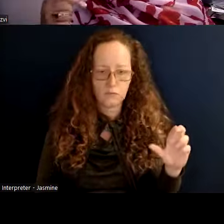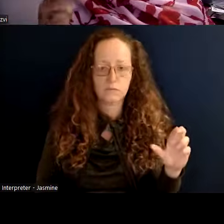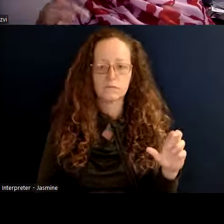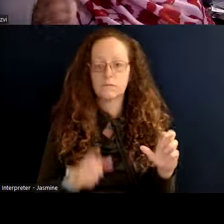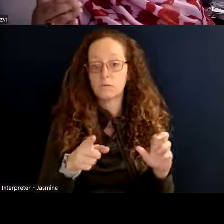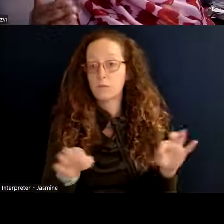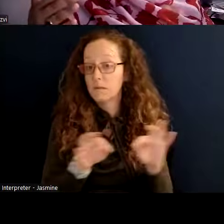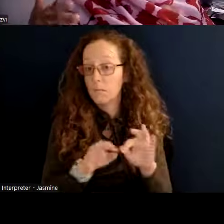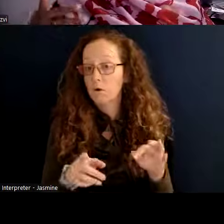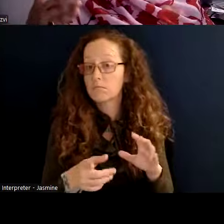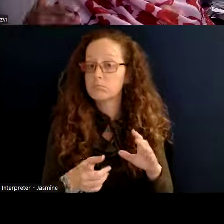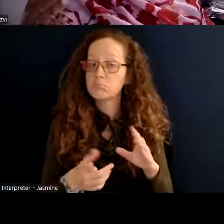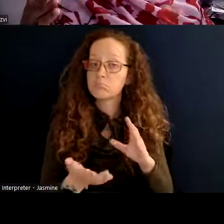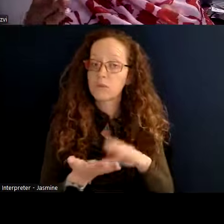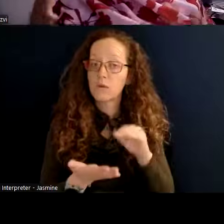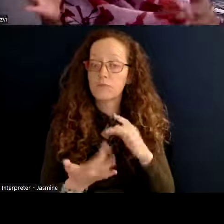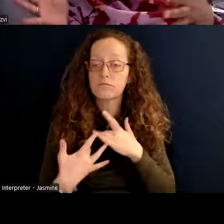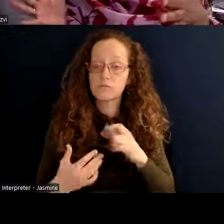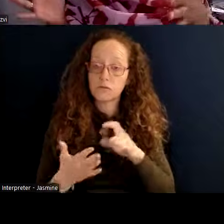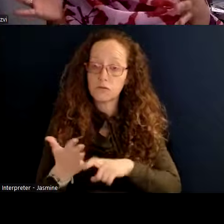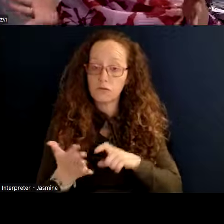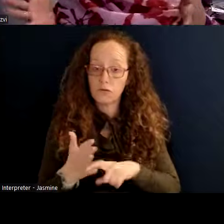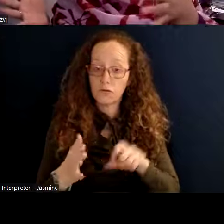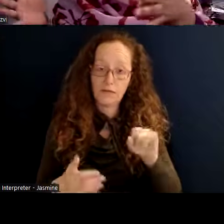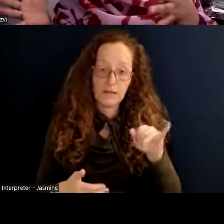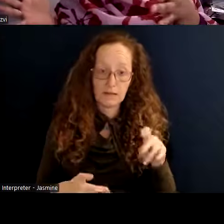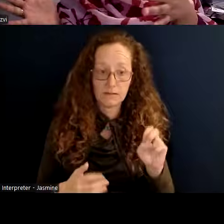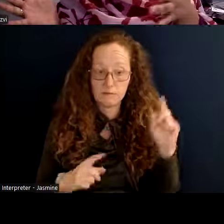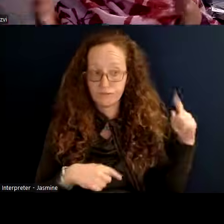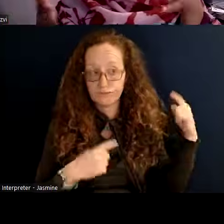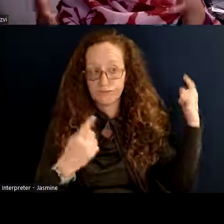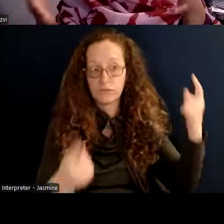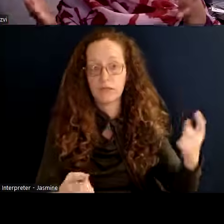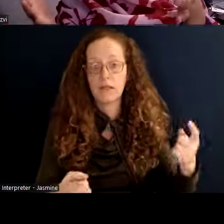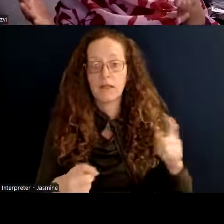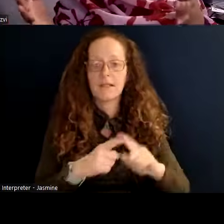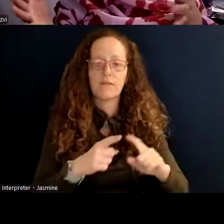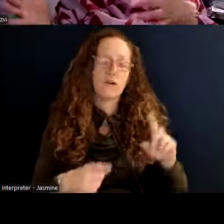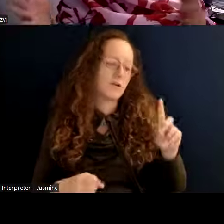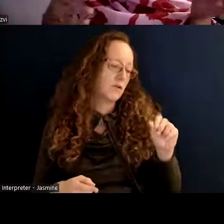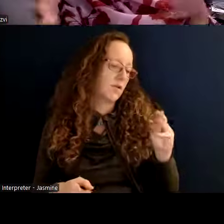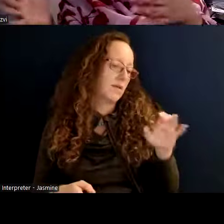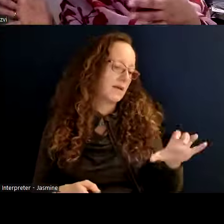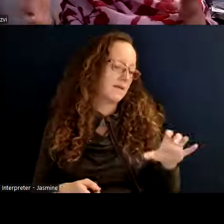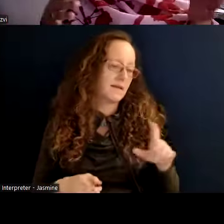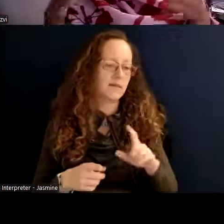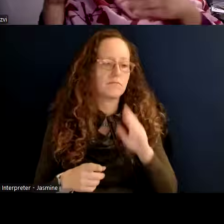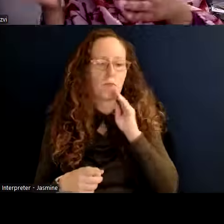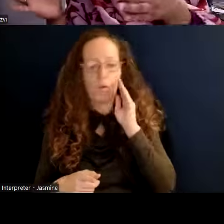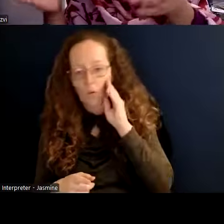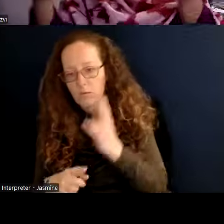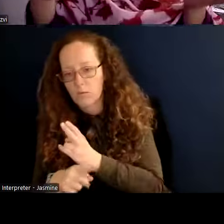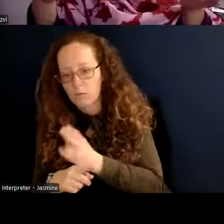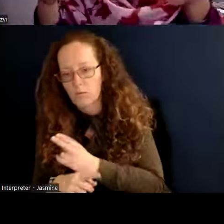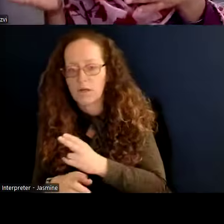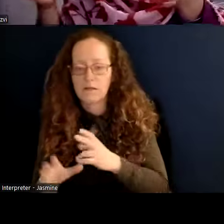how usually at archaeological sites through time, the orientation of domestic units and other non-residential units might shift and change. Like you can